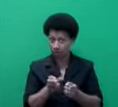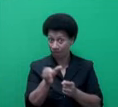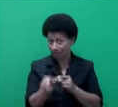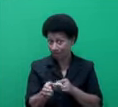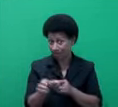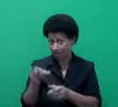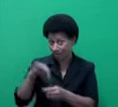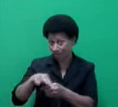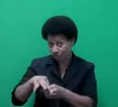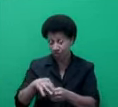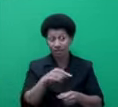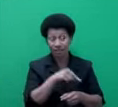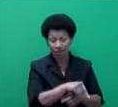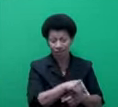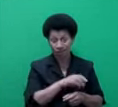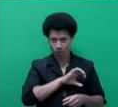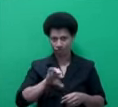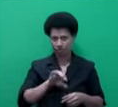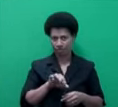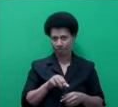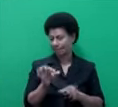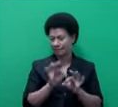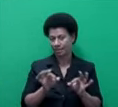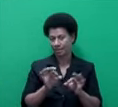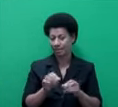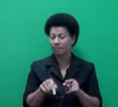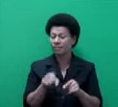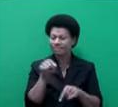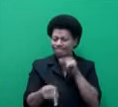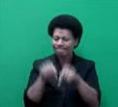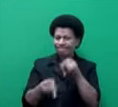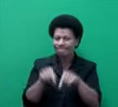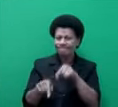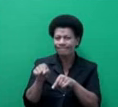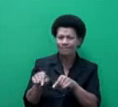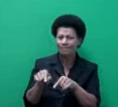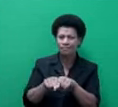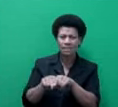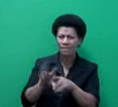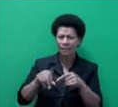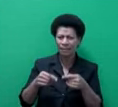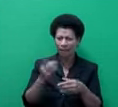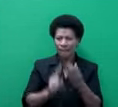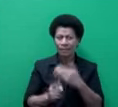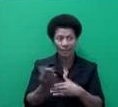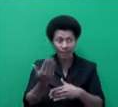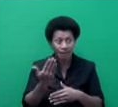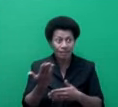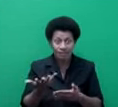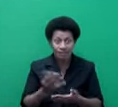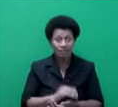about the Supervisor of Elections per se. So attacking him personally with respect to something that happened just now.